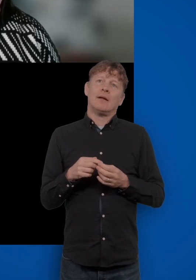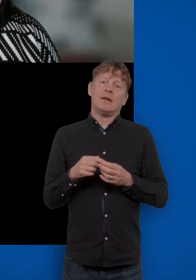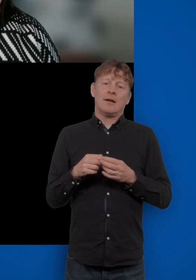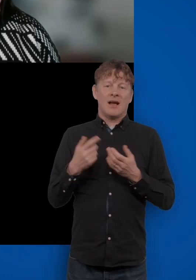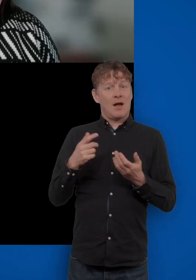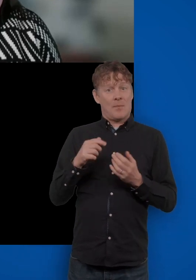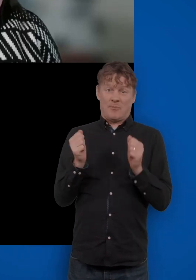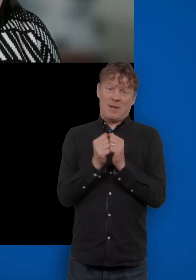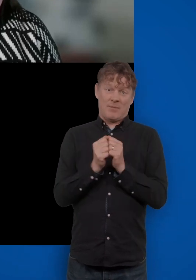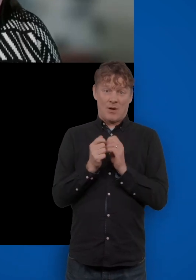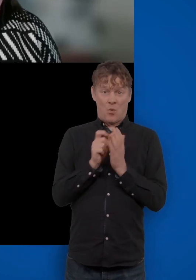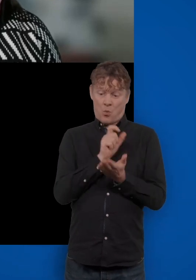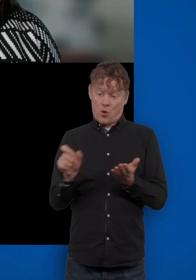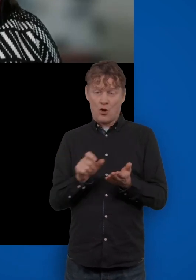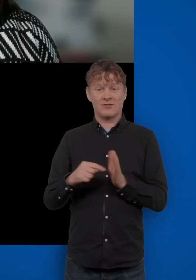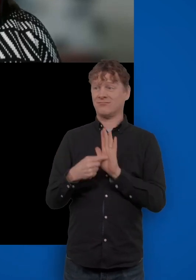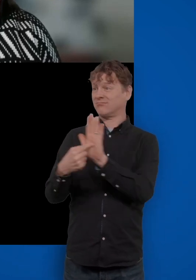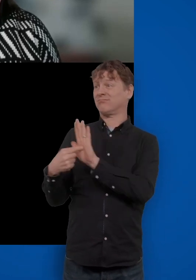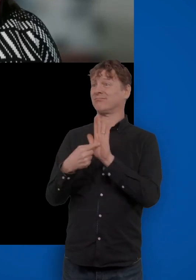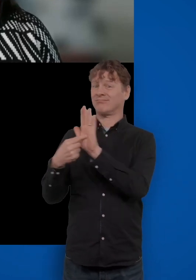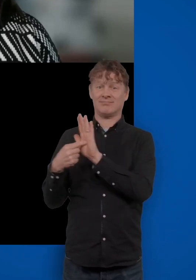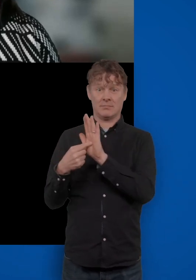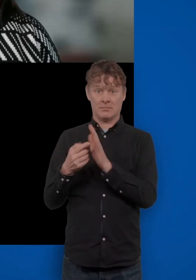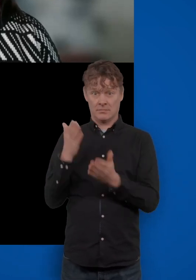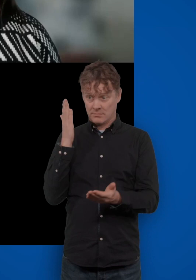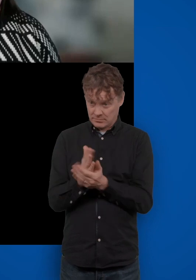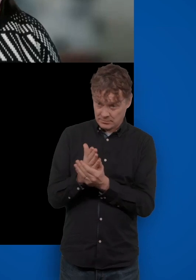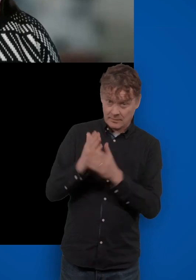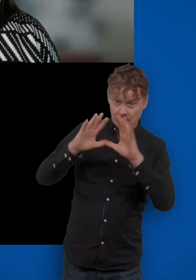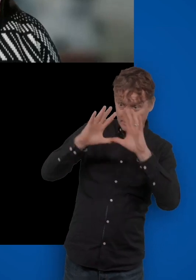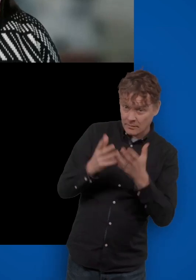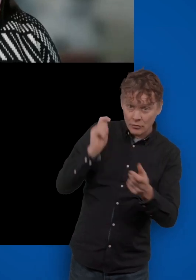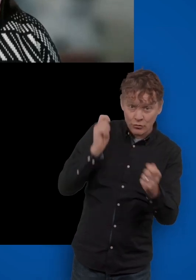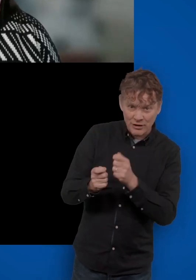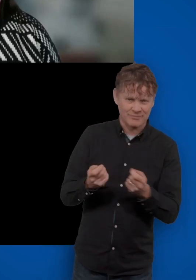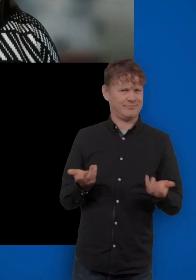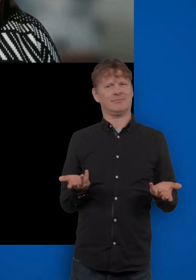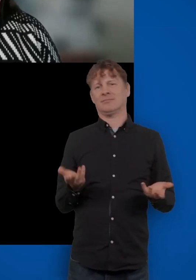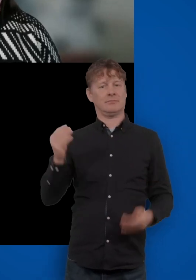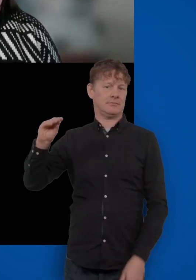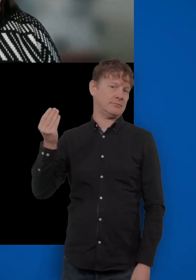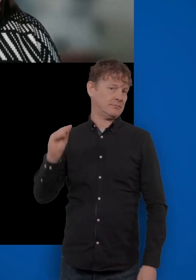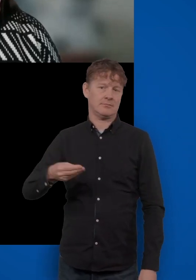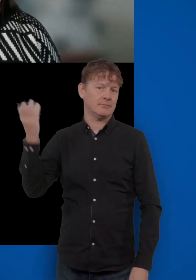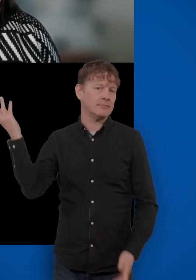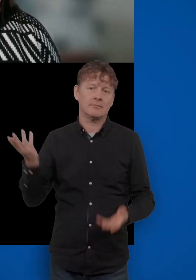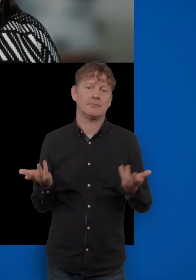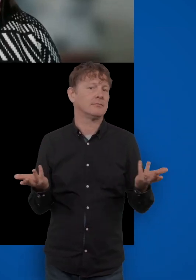the words on a bit of paper, but without the actual change or actually anything happening is something